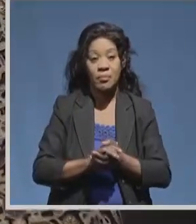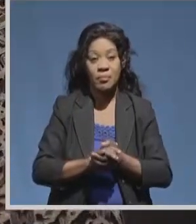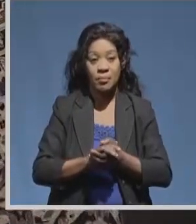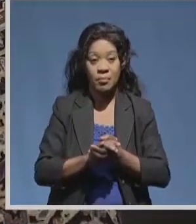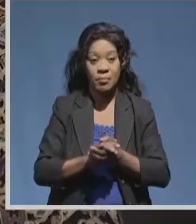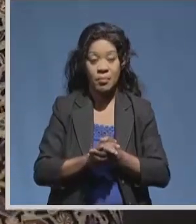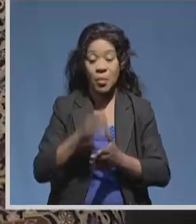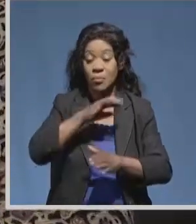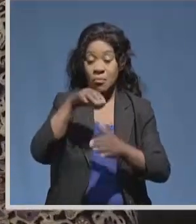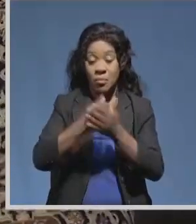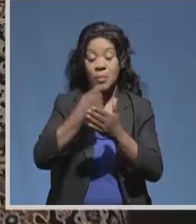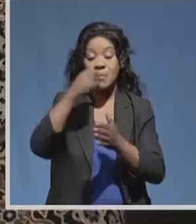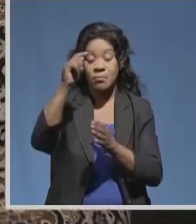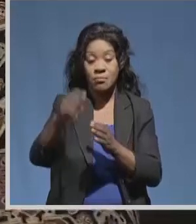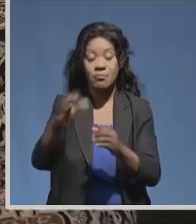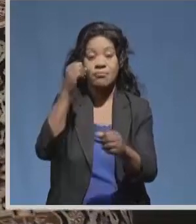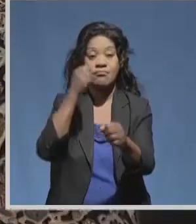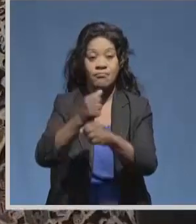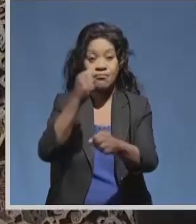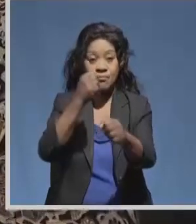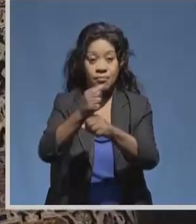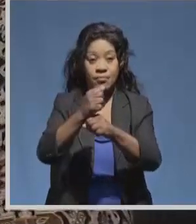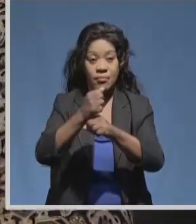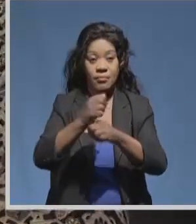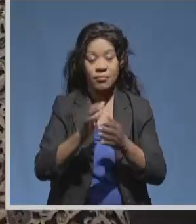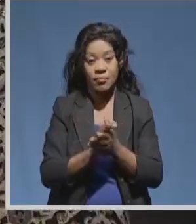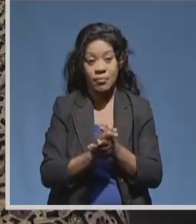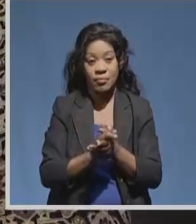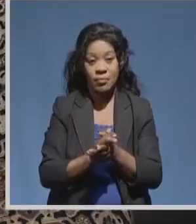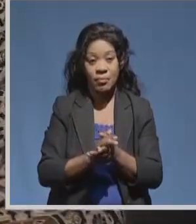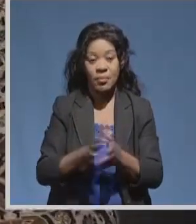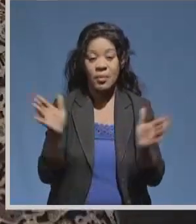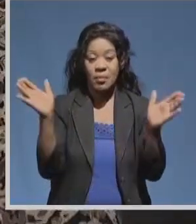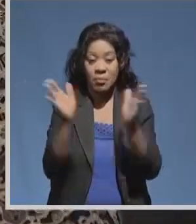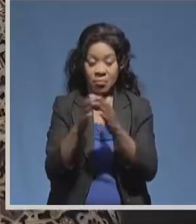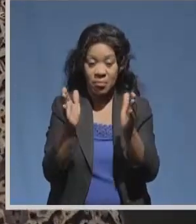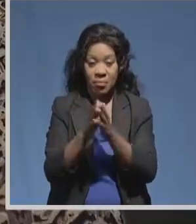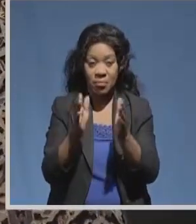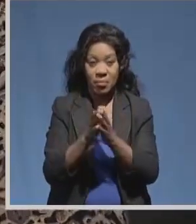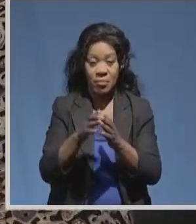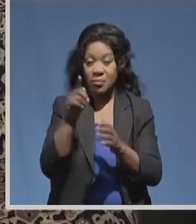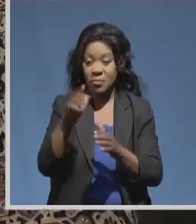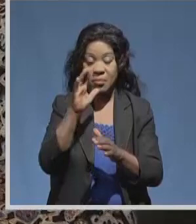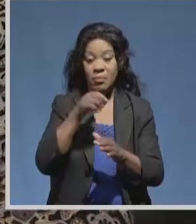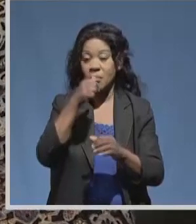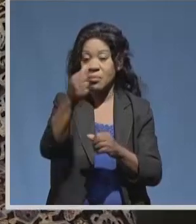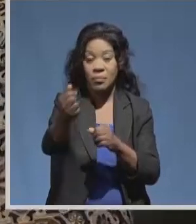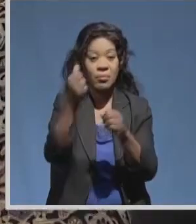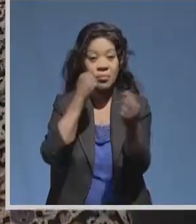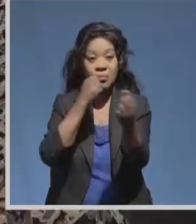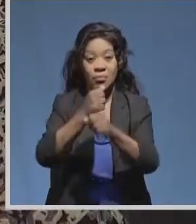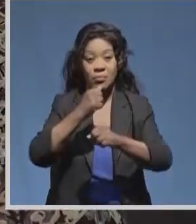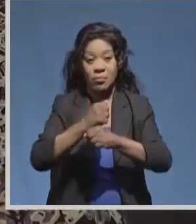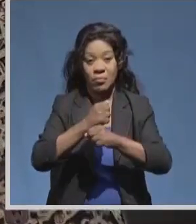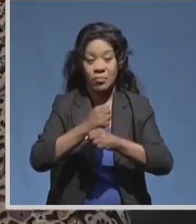can't operate. Nightclubs cannot operate. Any gathering, we must still consider the measures as provided for by